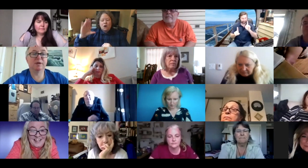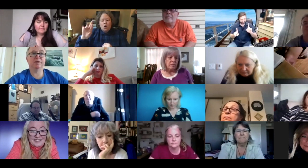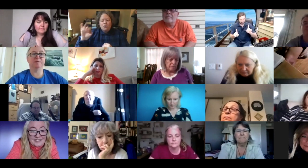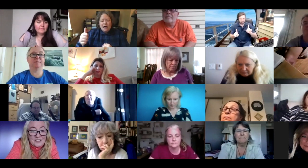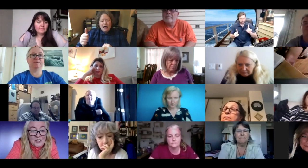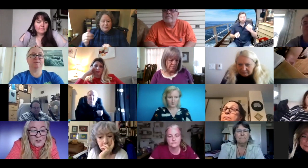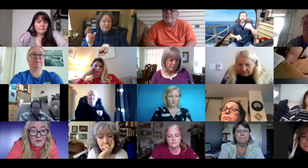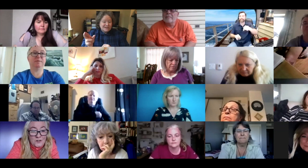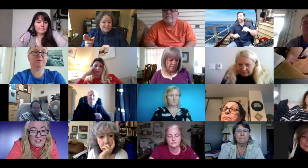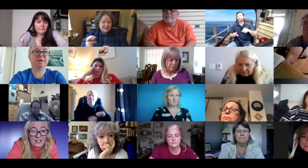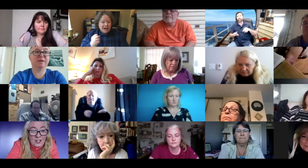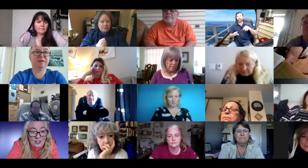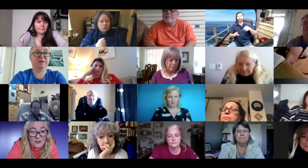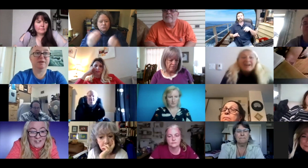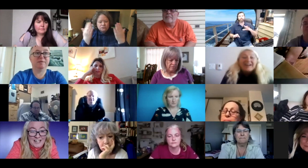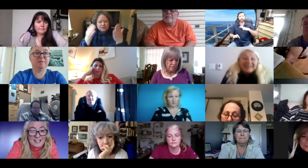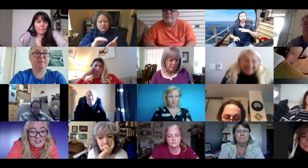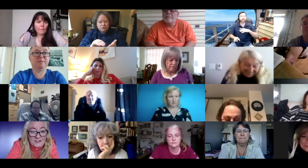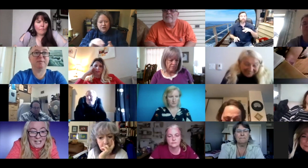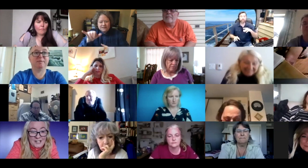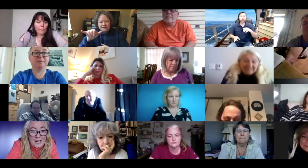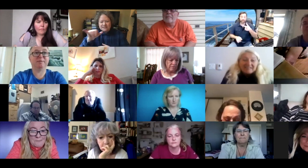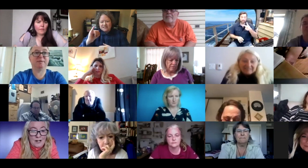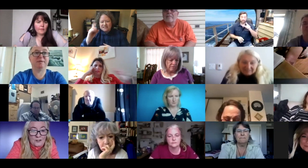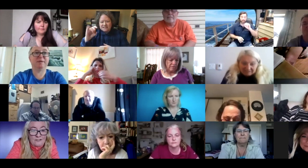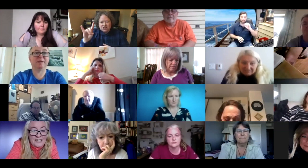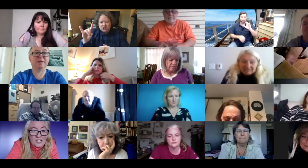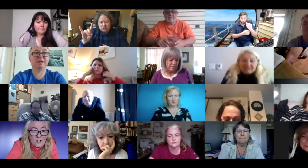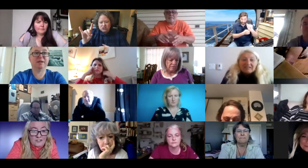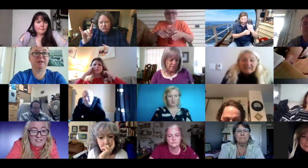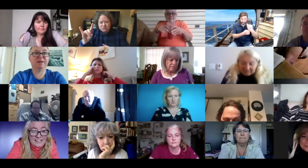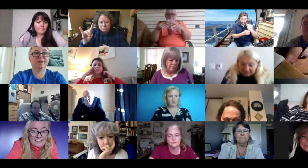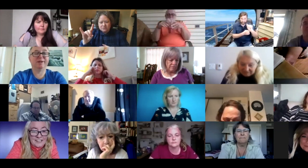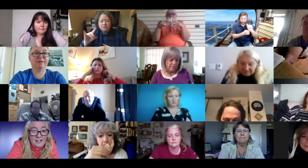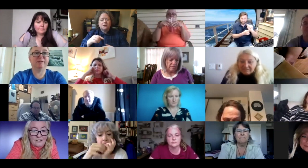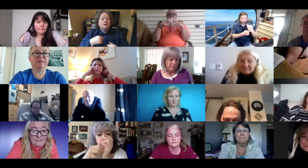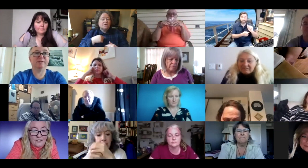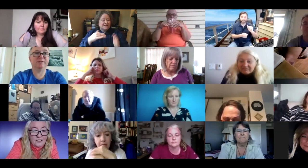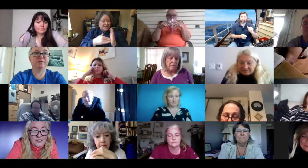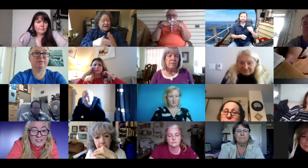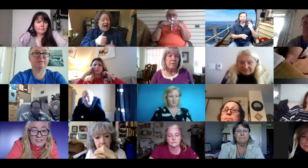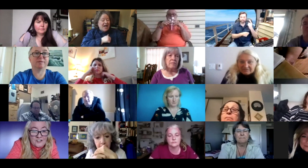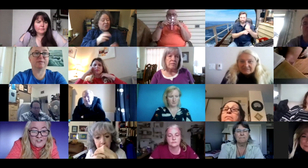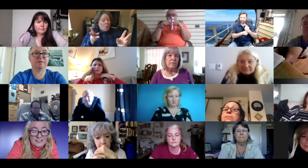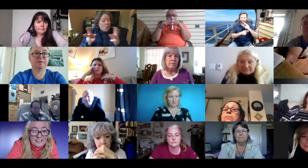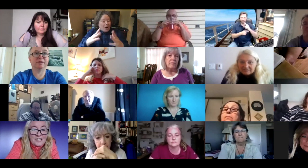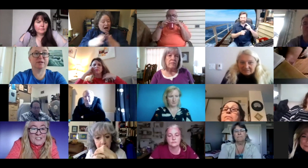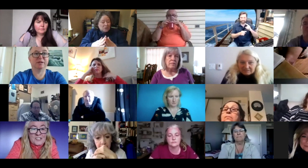Exactly that. So Gloria is right about the reading or the writing of